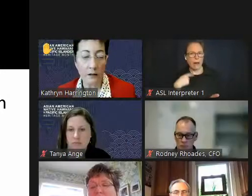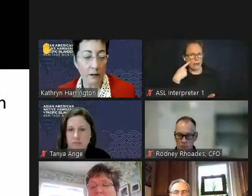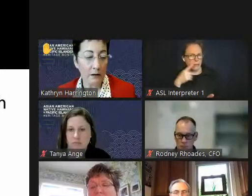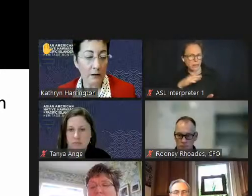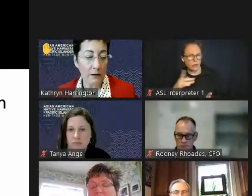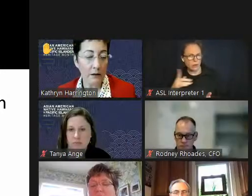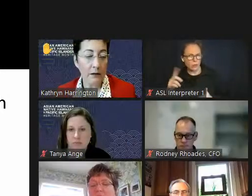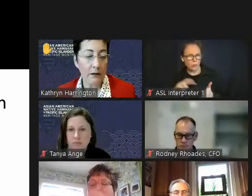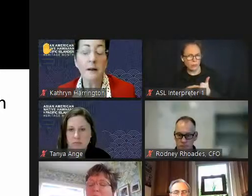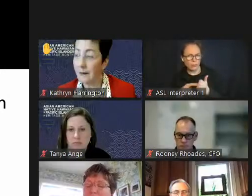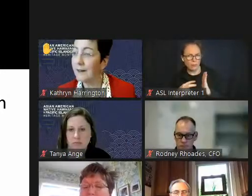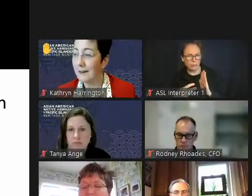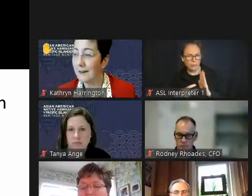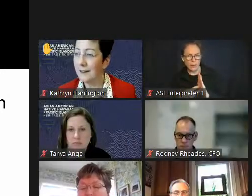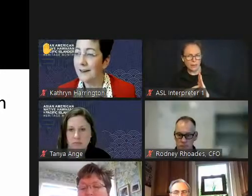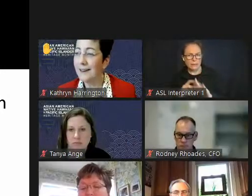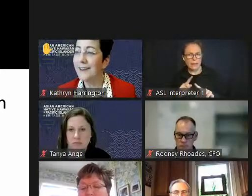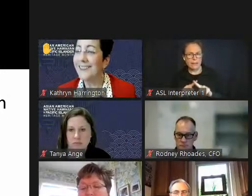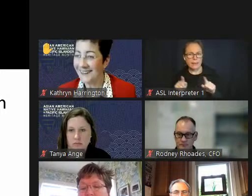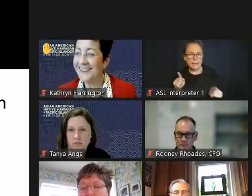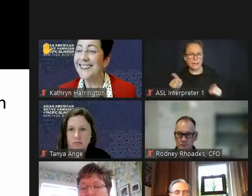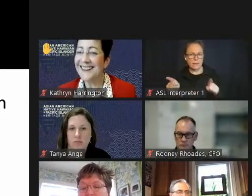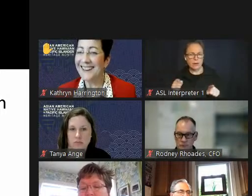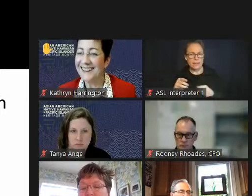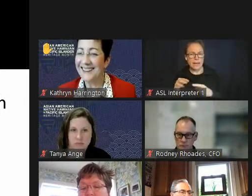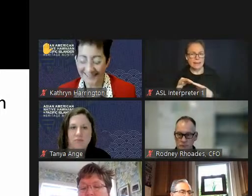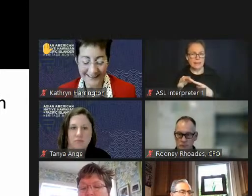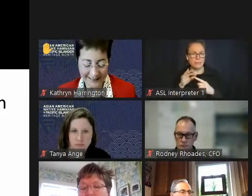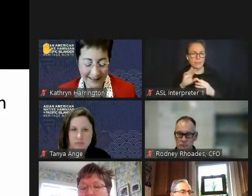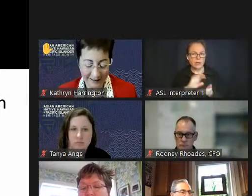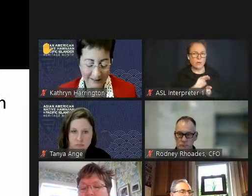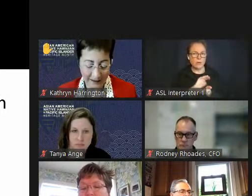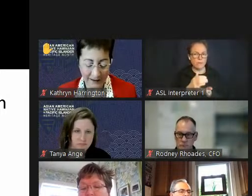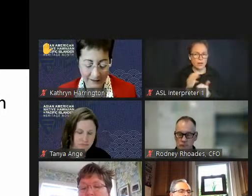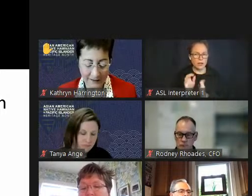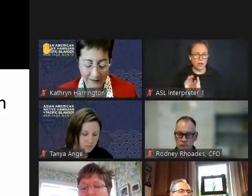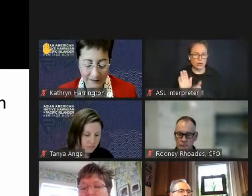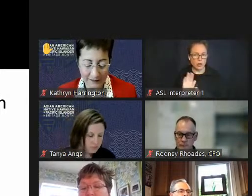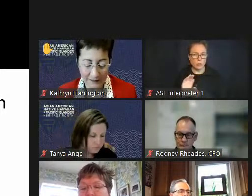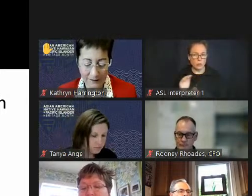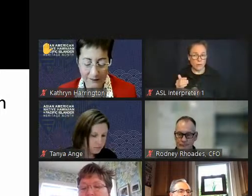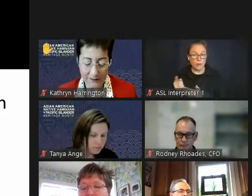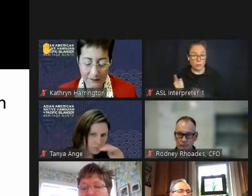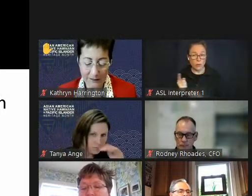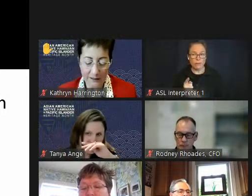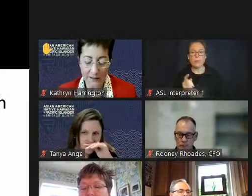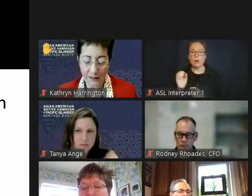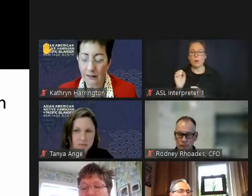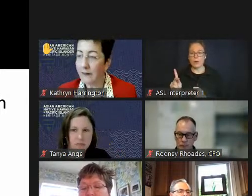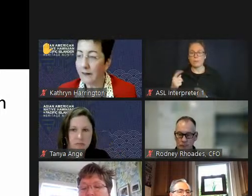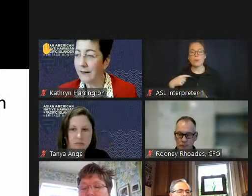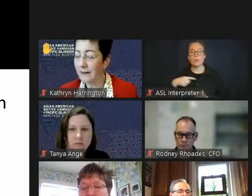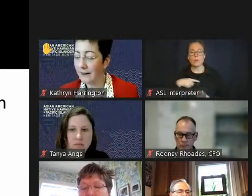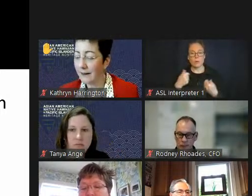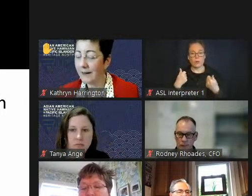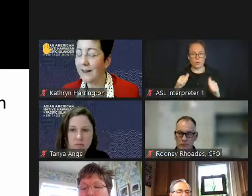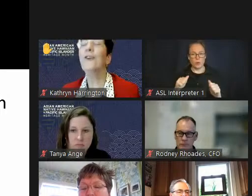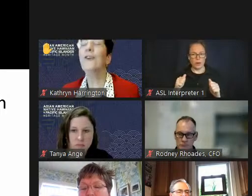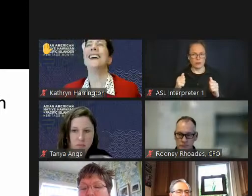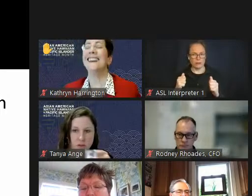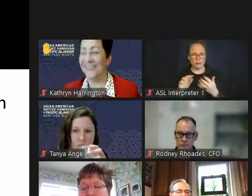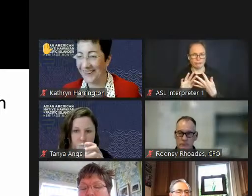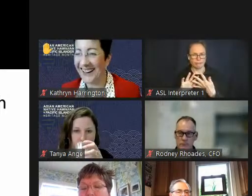the difference of the special funds and general funds, right? Yes. So we are trying to sort all of that